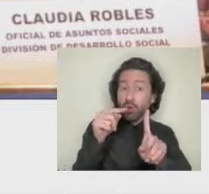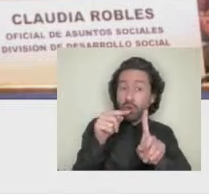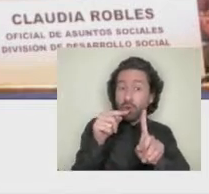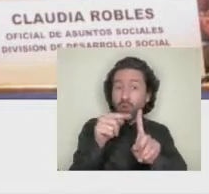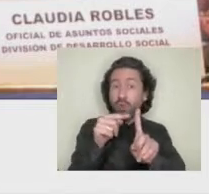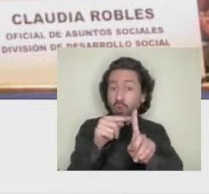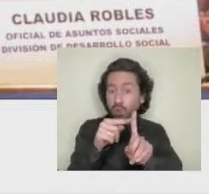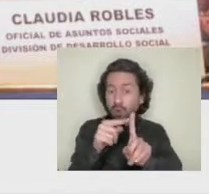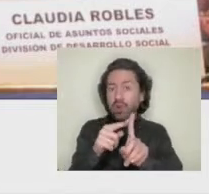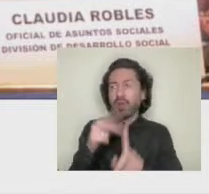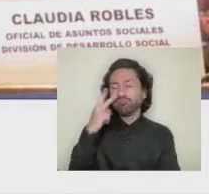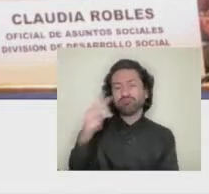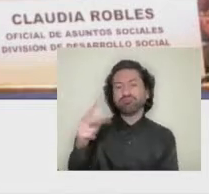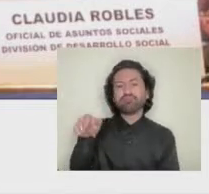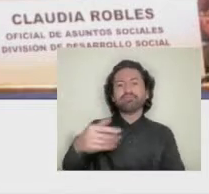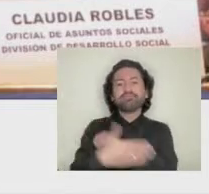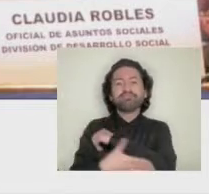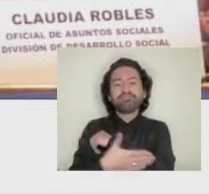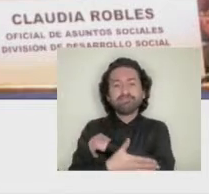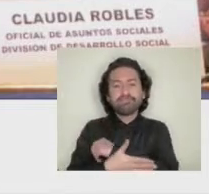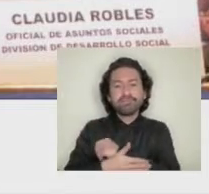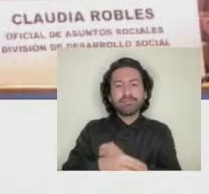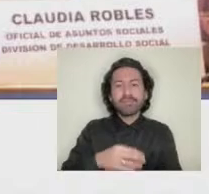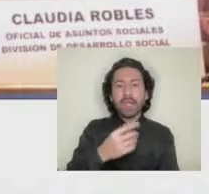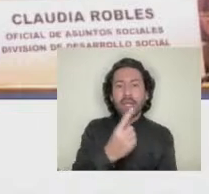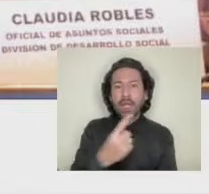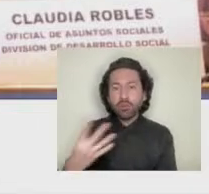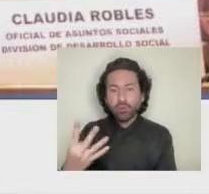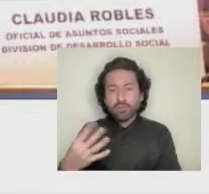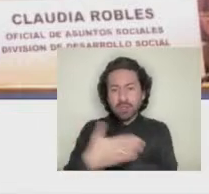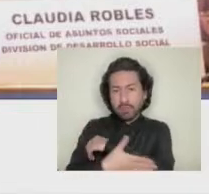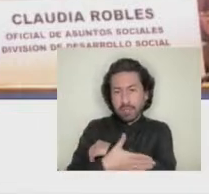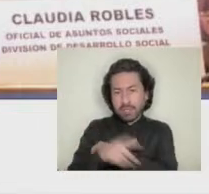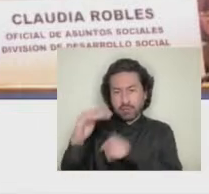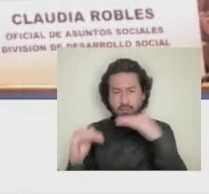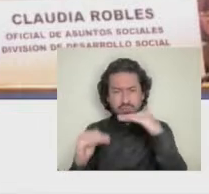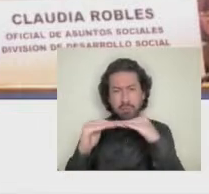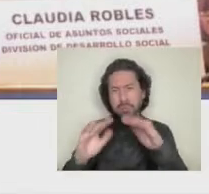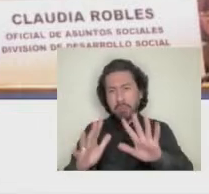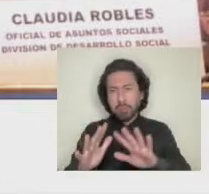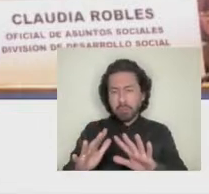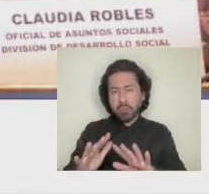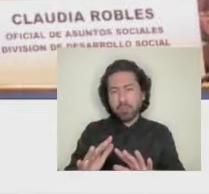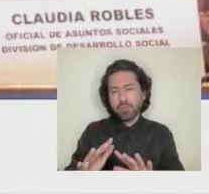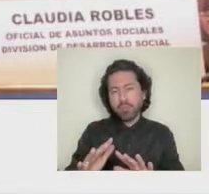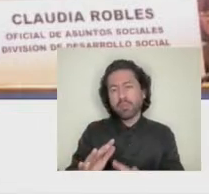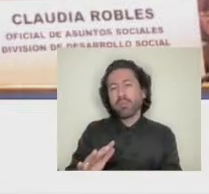in 2021 in 14 countries in Latin America. And this percentage was practically